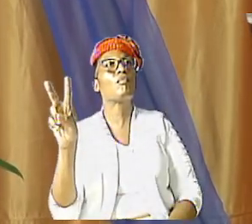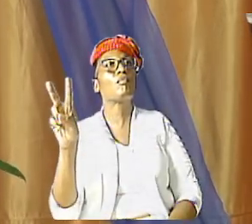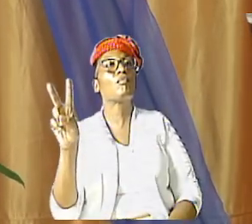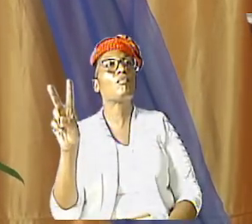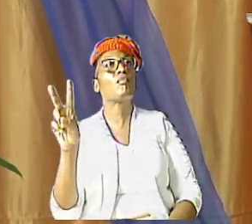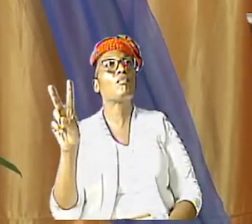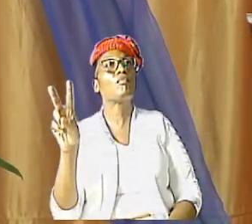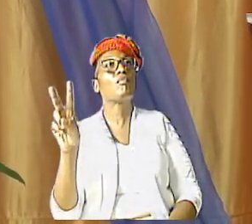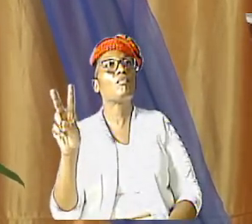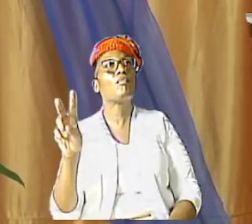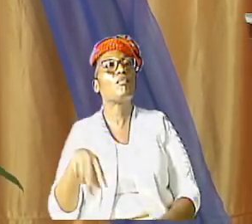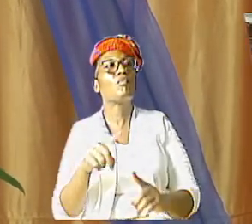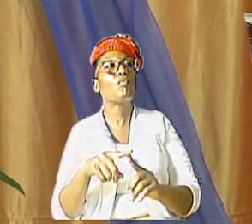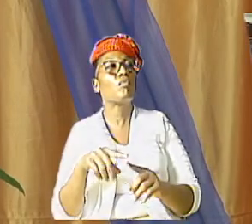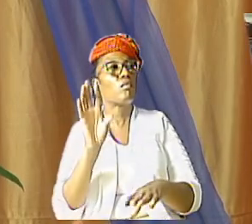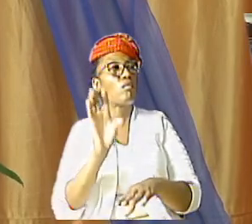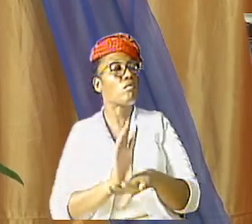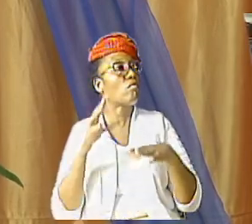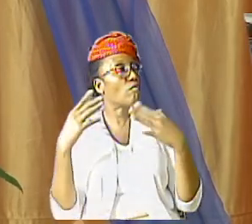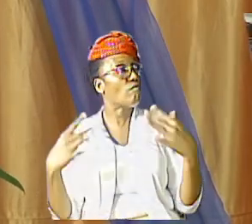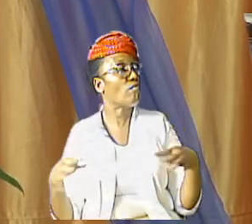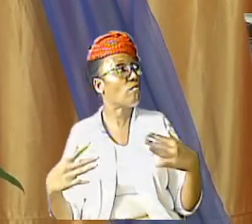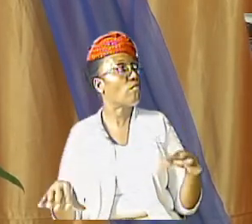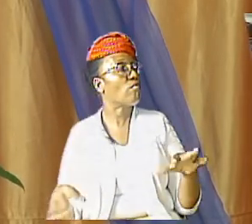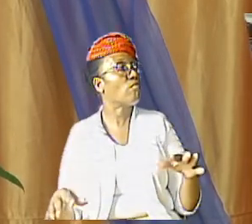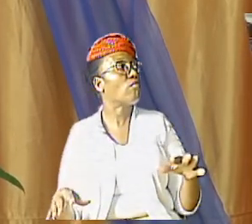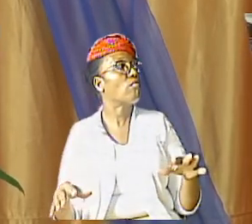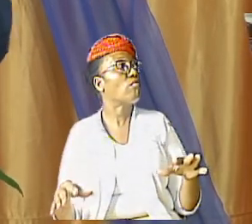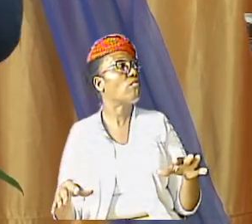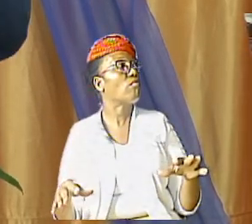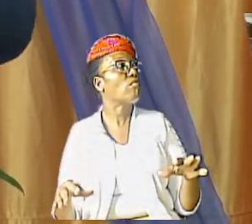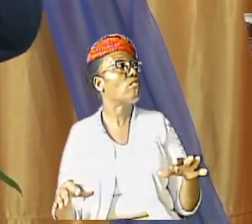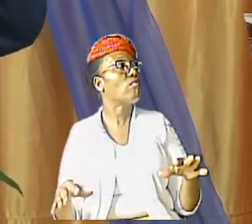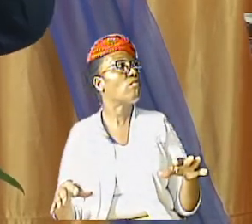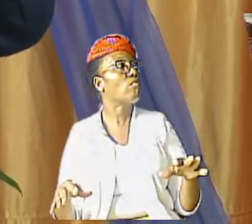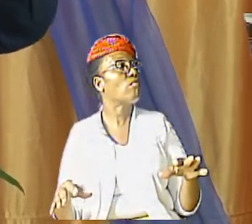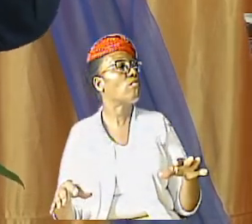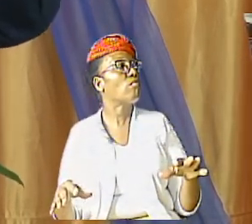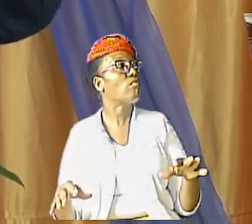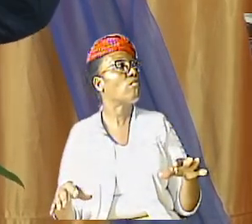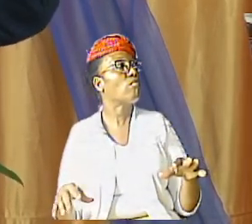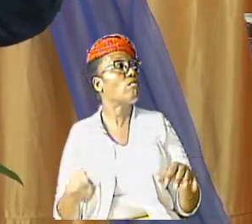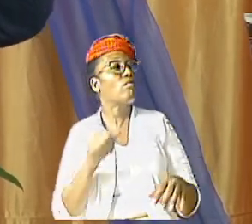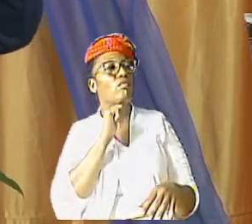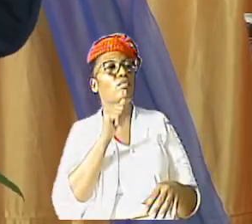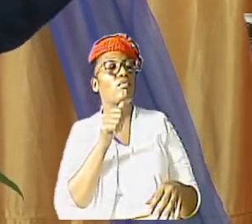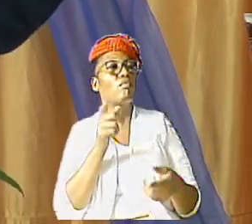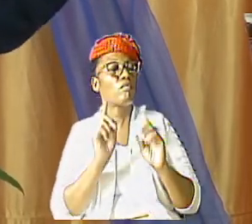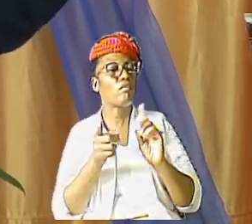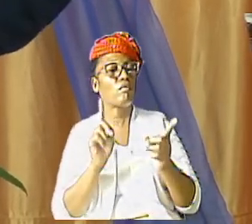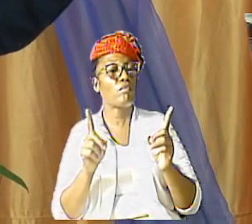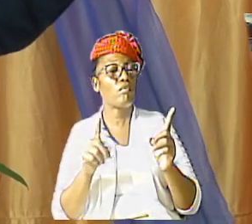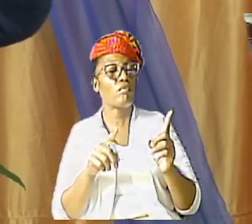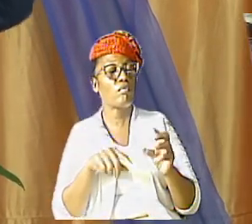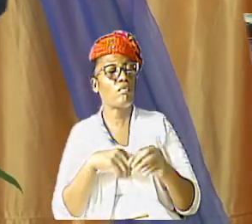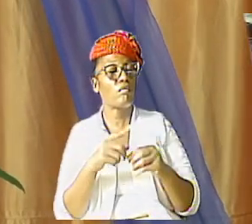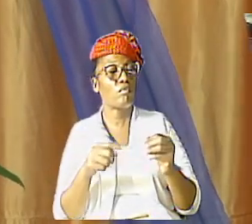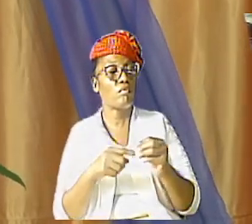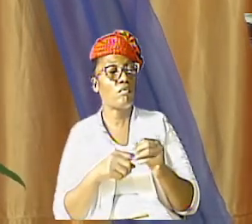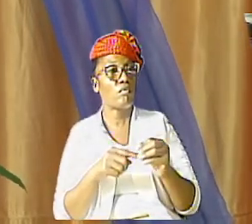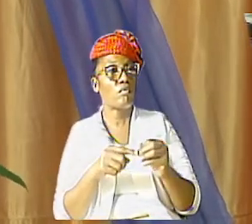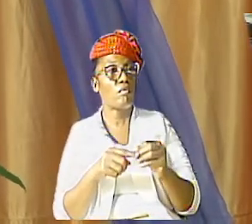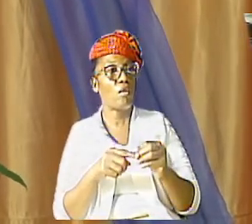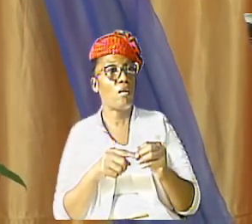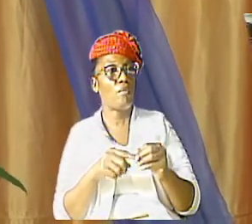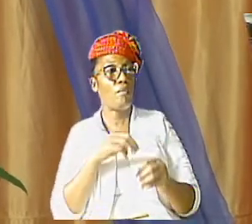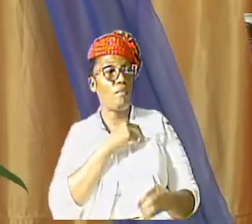after service. Church, we are not talking about the missions department. We are